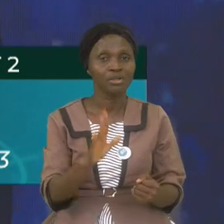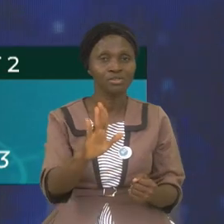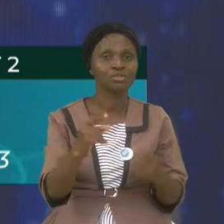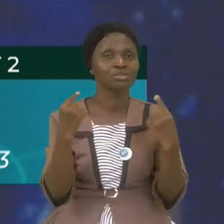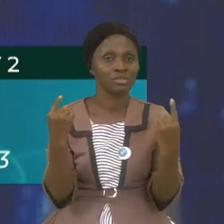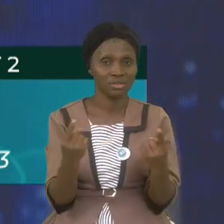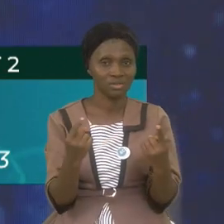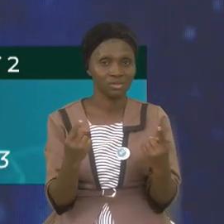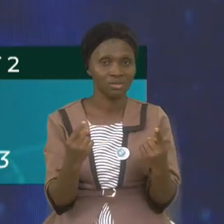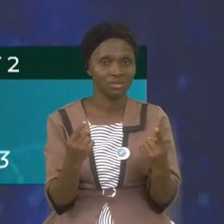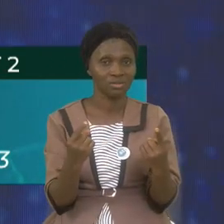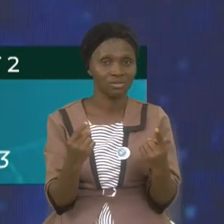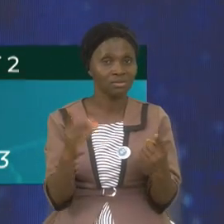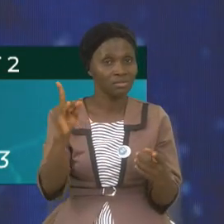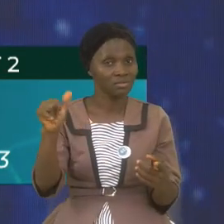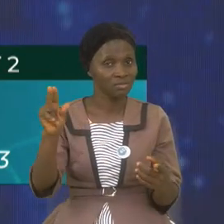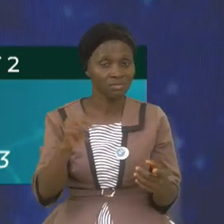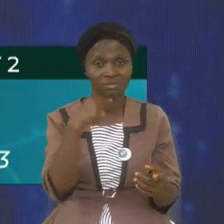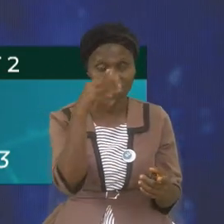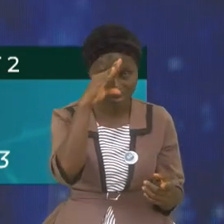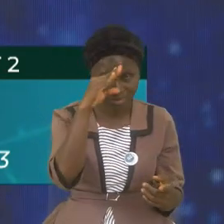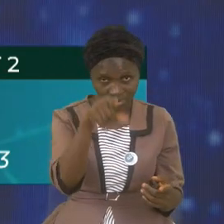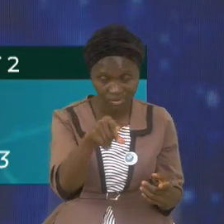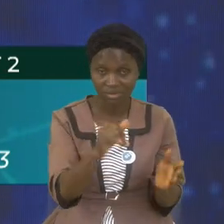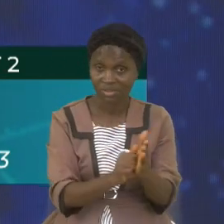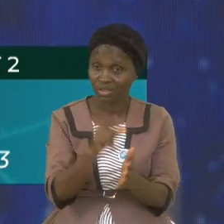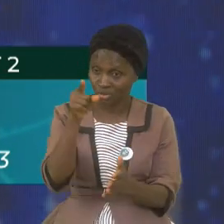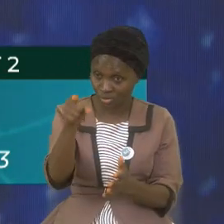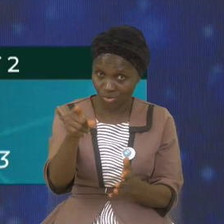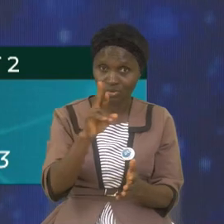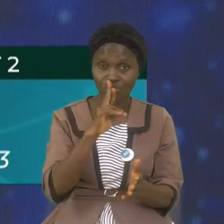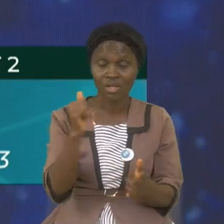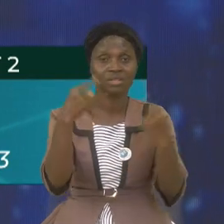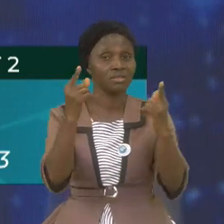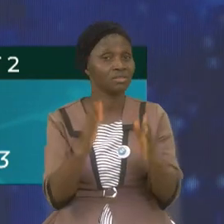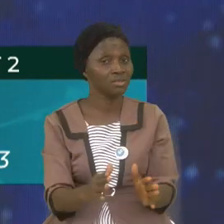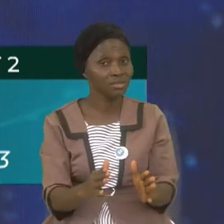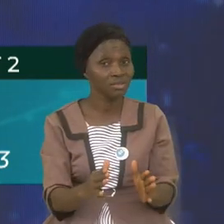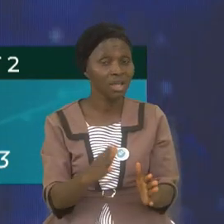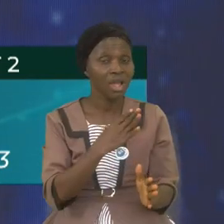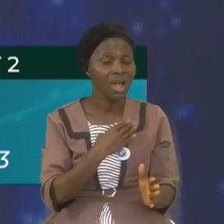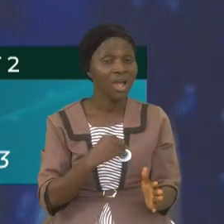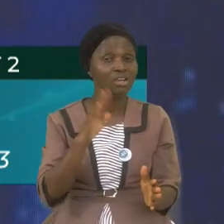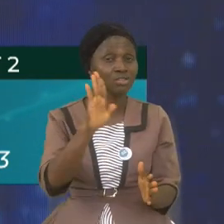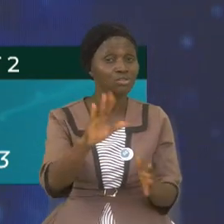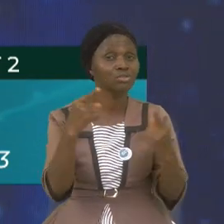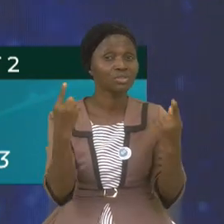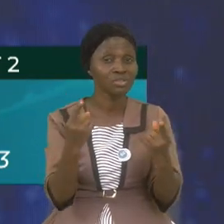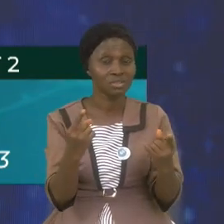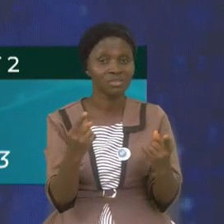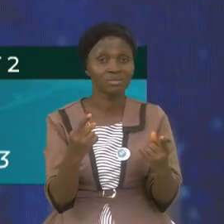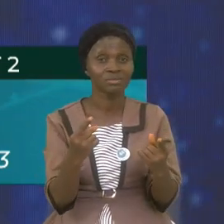you are a sinner, Nebuchadnezzar, and the sins have a kind of stuck to you,